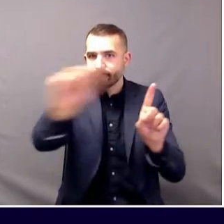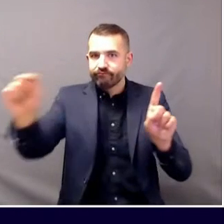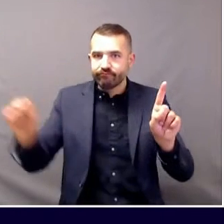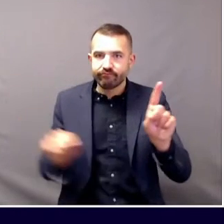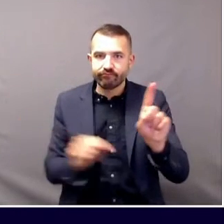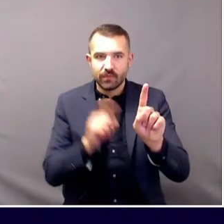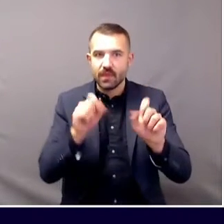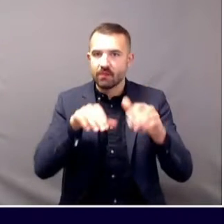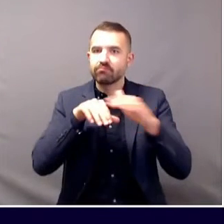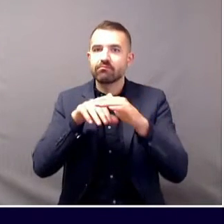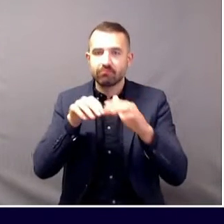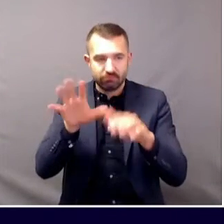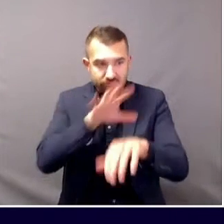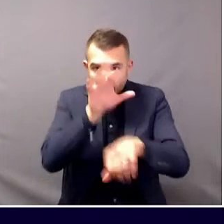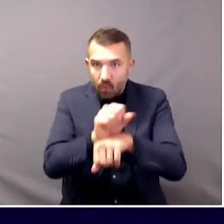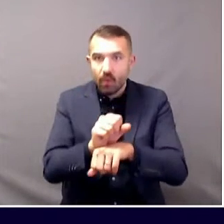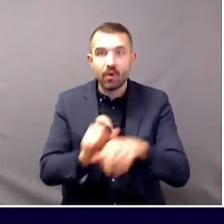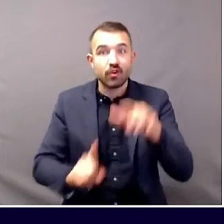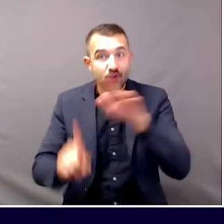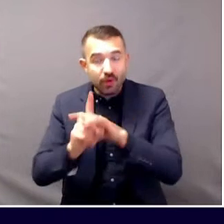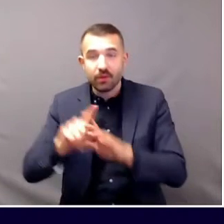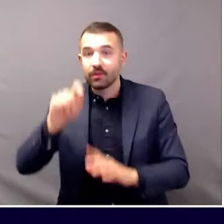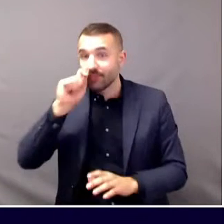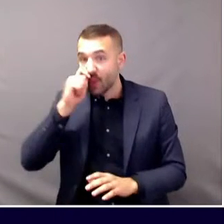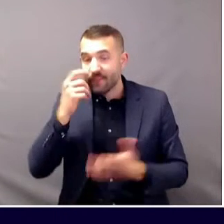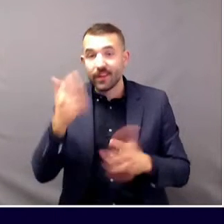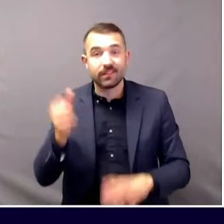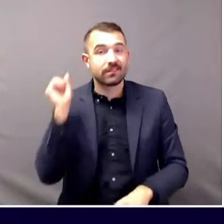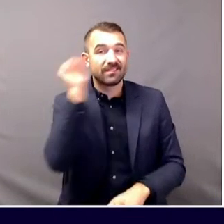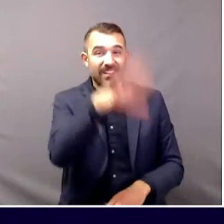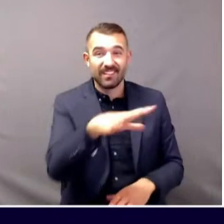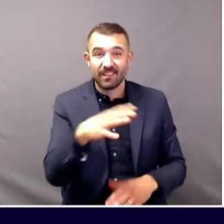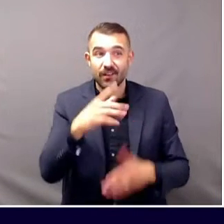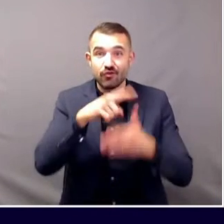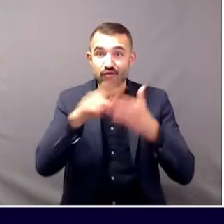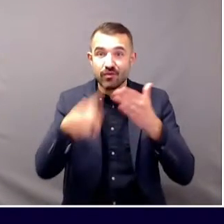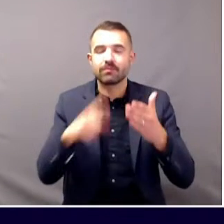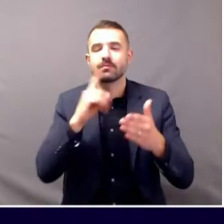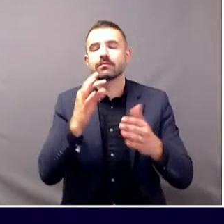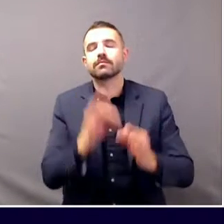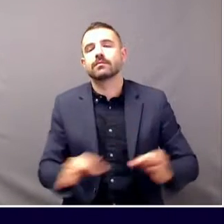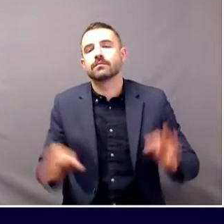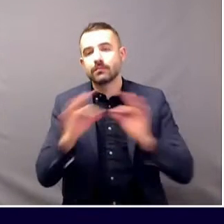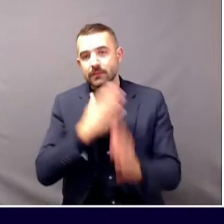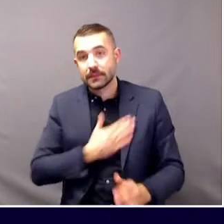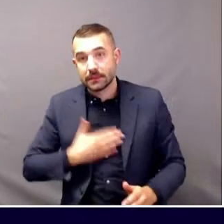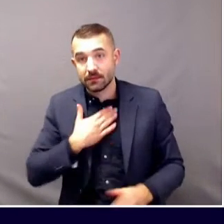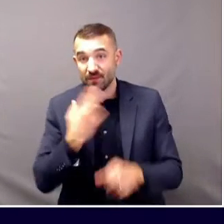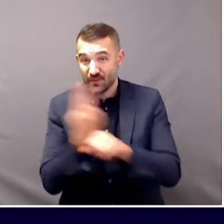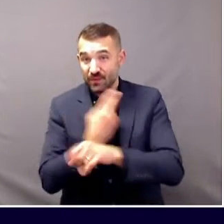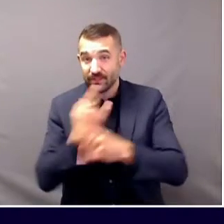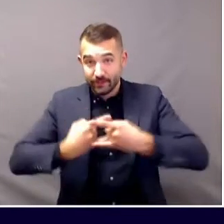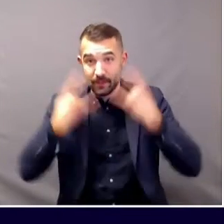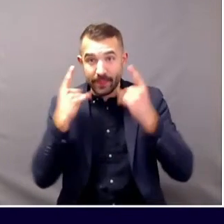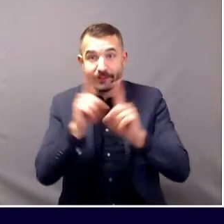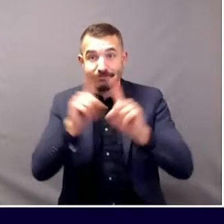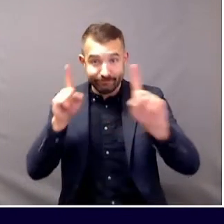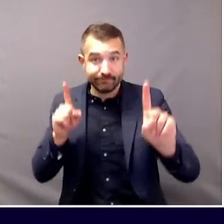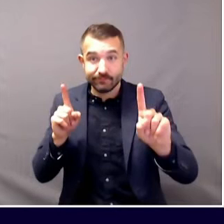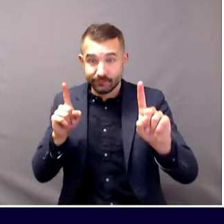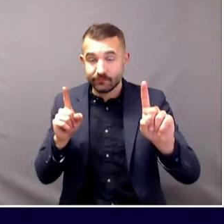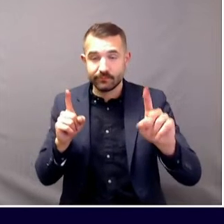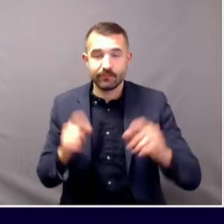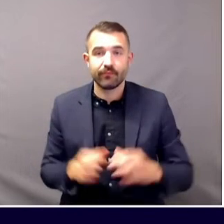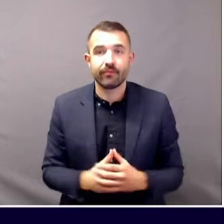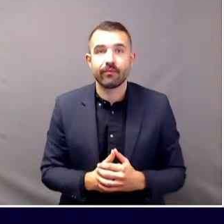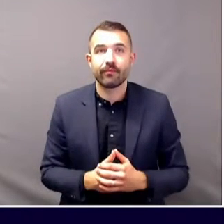by wearing face coverings indoors and out, keeping 6 feet apart, avoiding large gatherings, and washing hands often